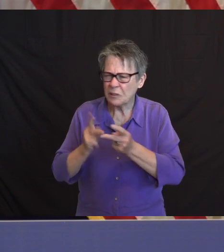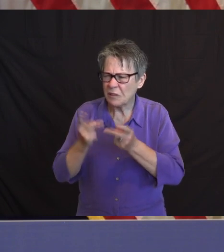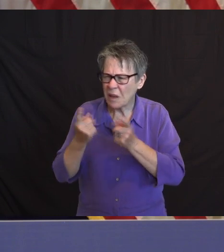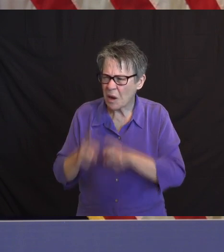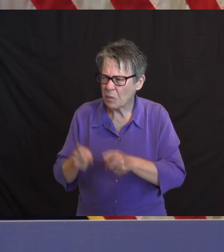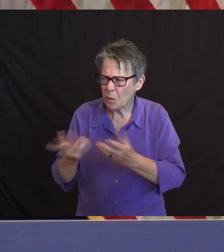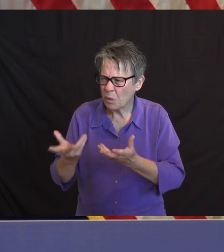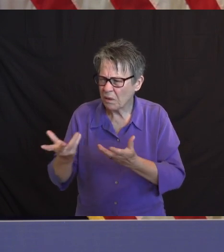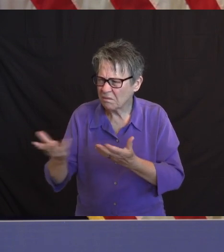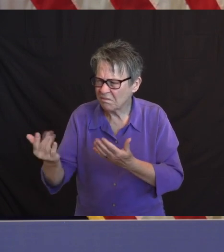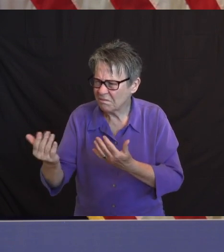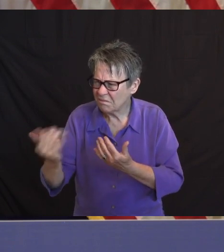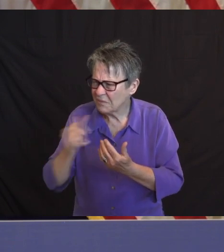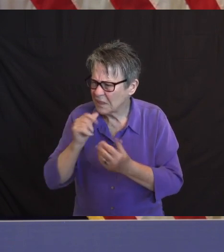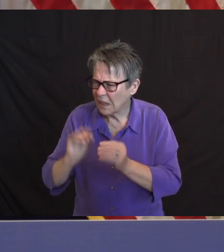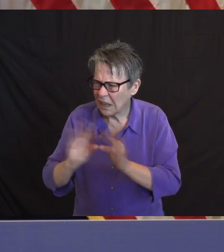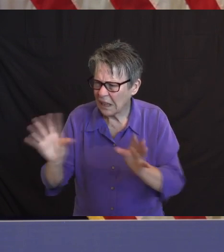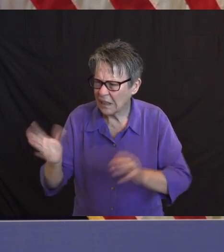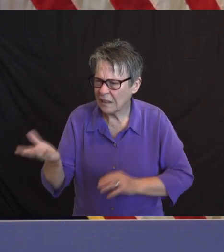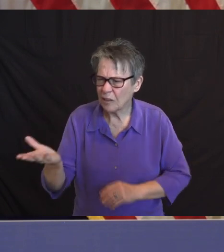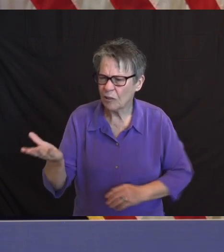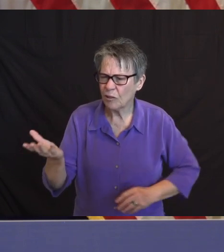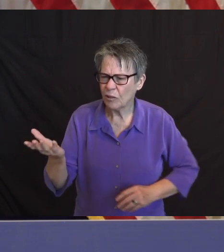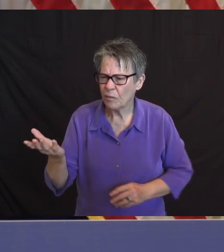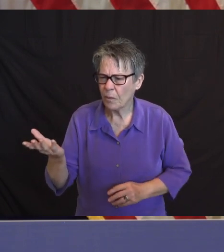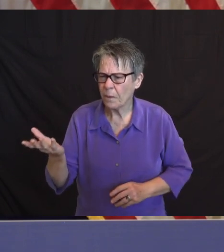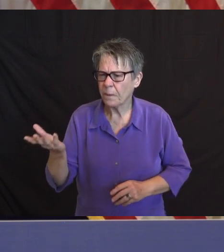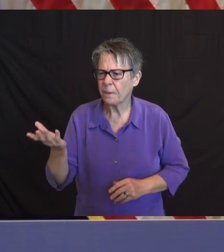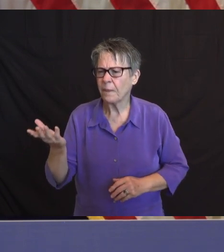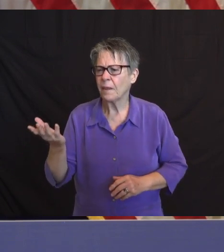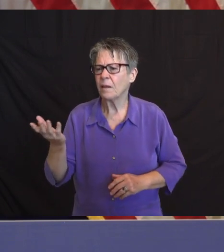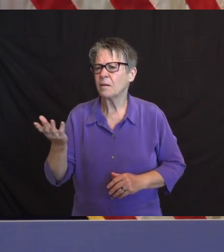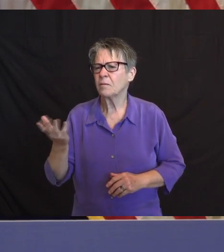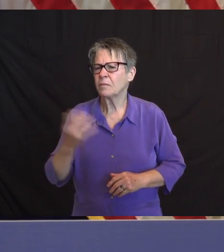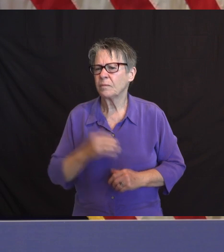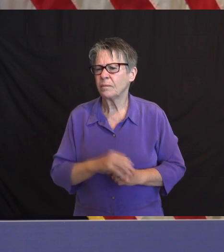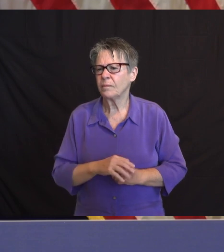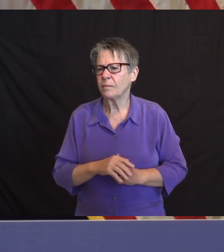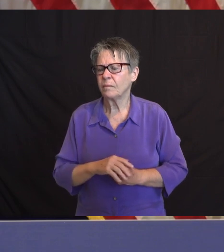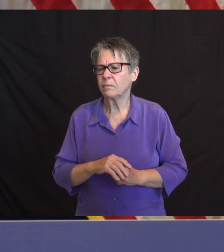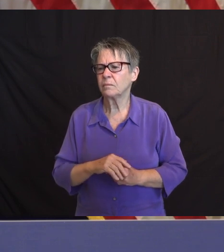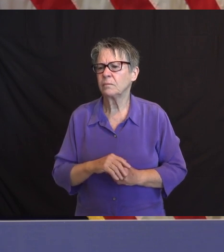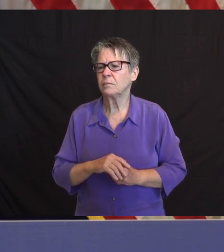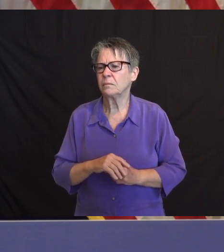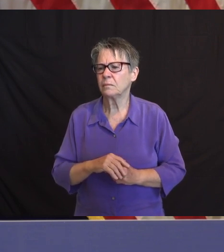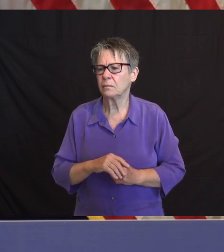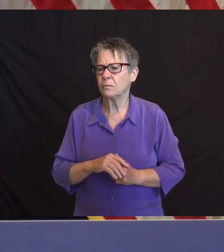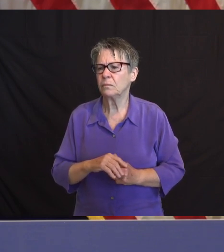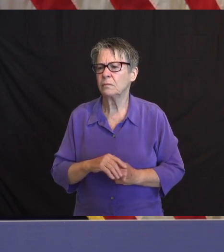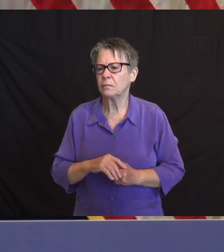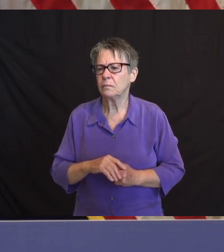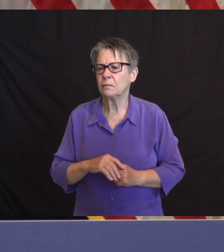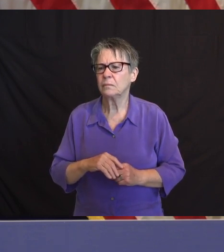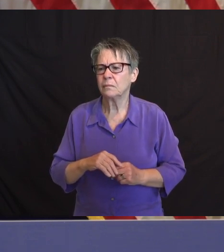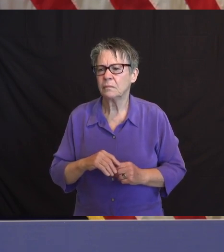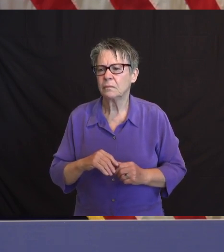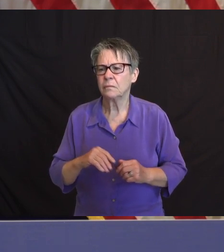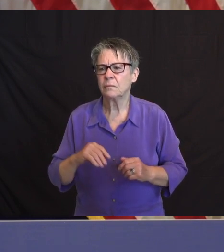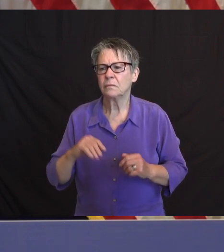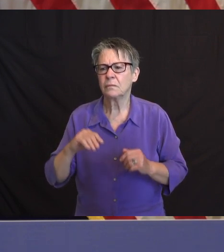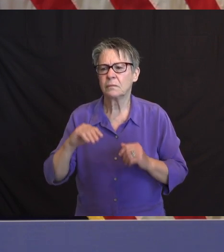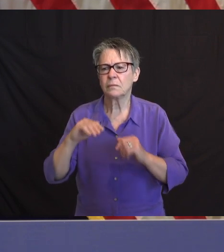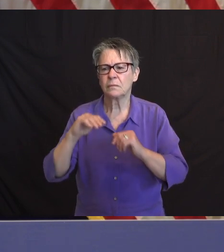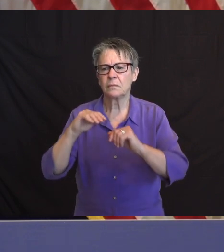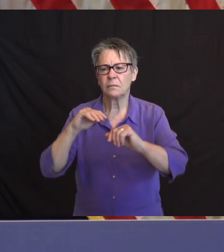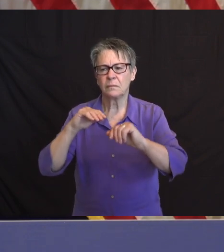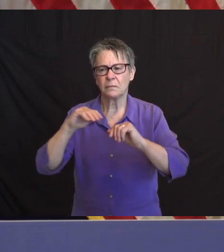Governor, have there been issues that you know of with distributing the $600 federal pandemic assistance this week? And